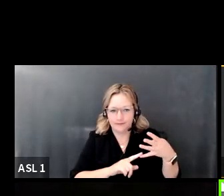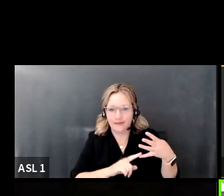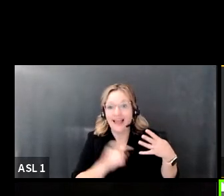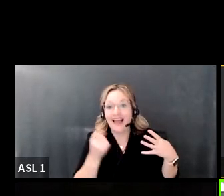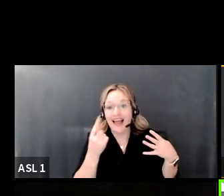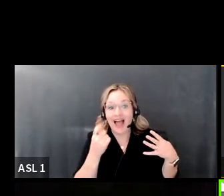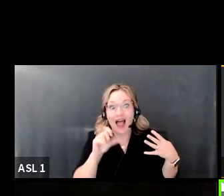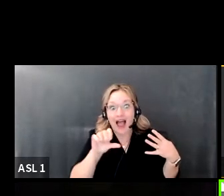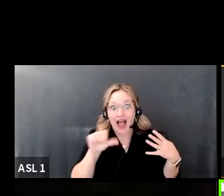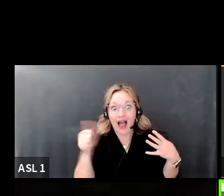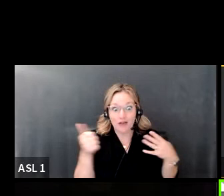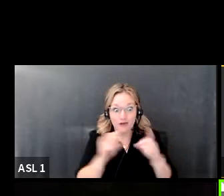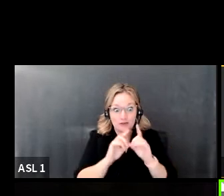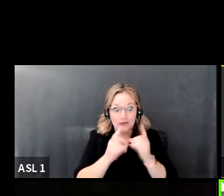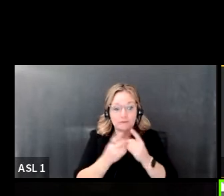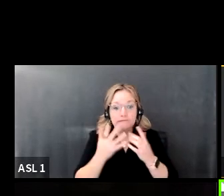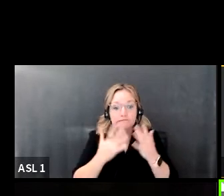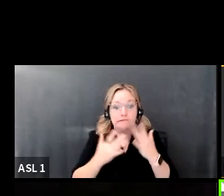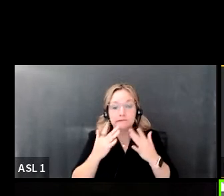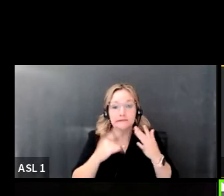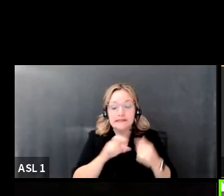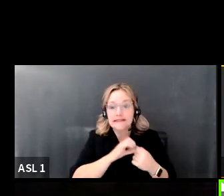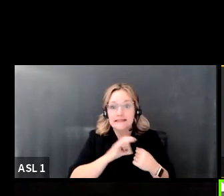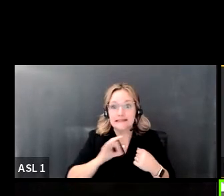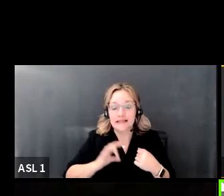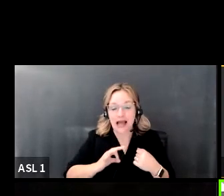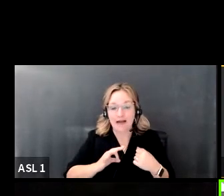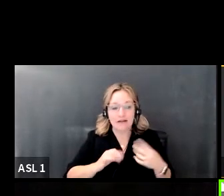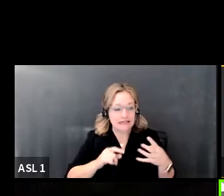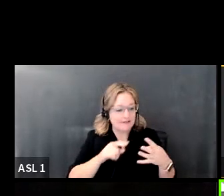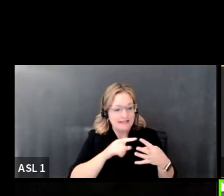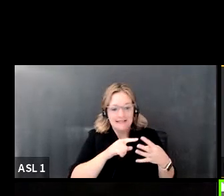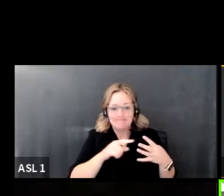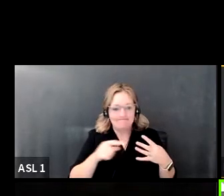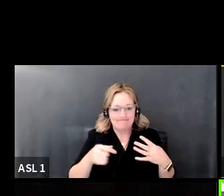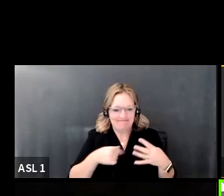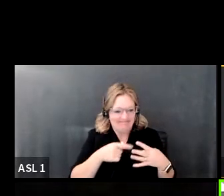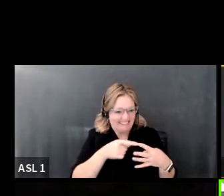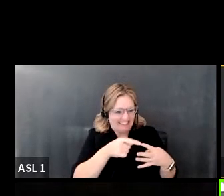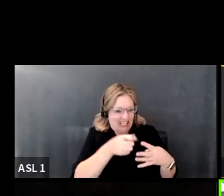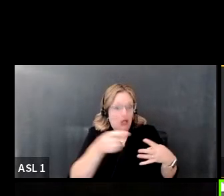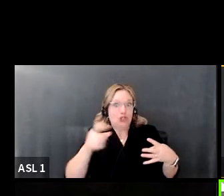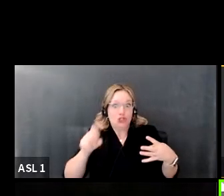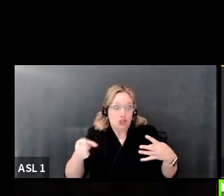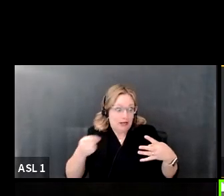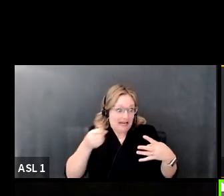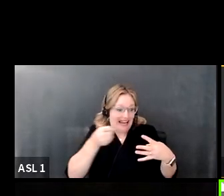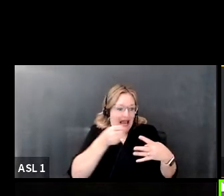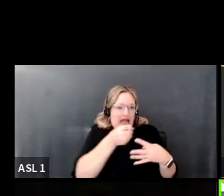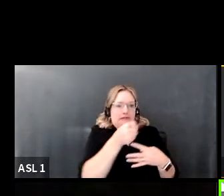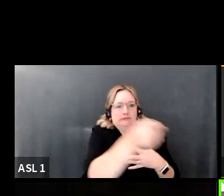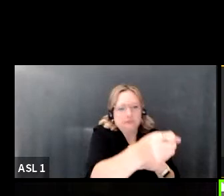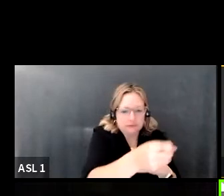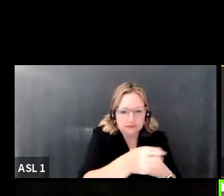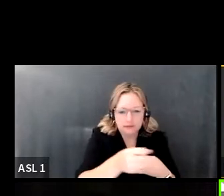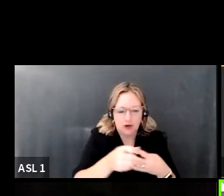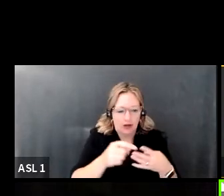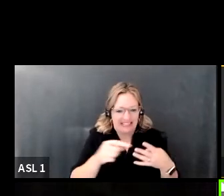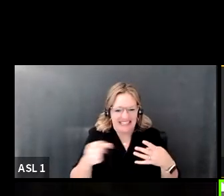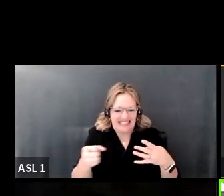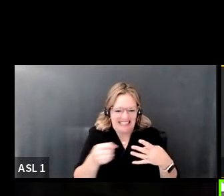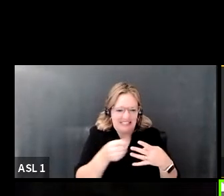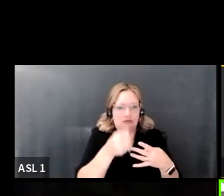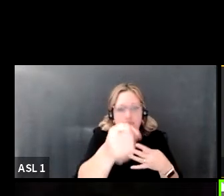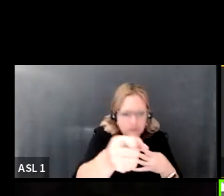areas we've had to make decisions to spread those resources to those other priority areas so yes right now there